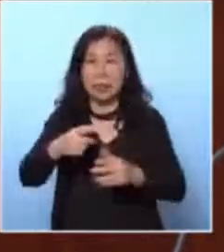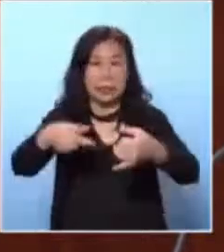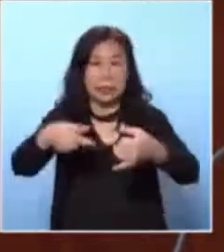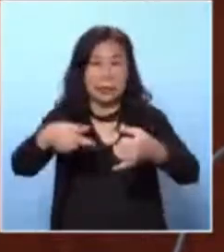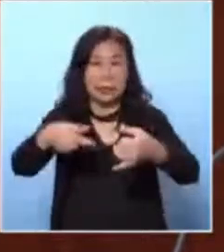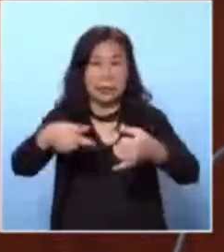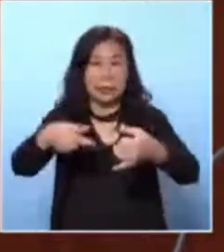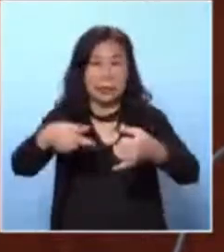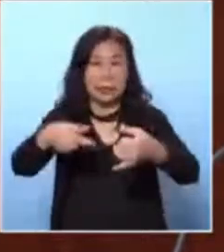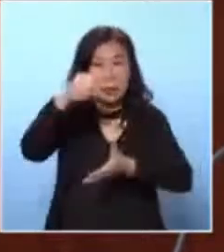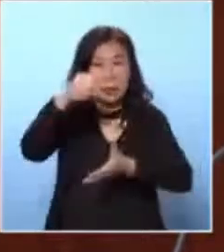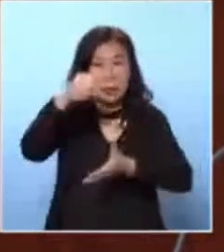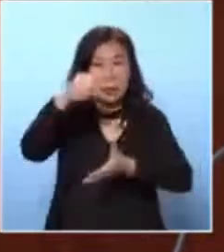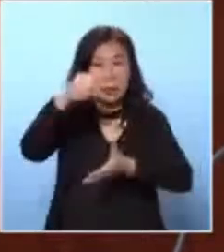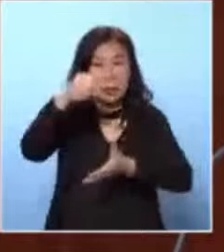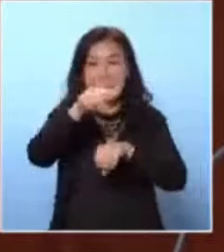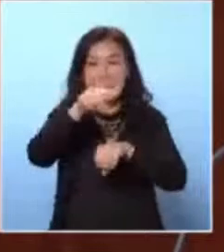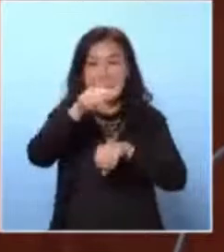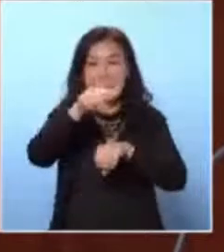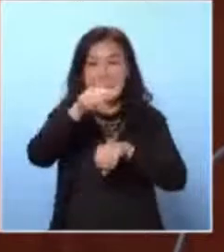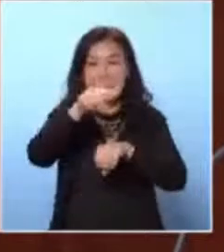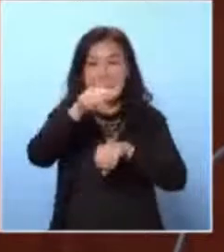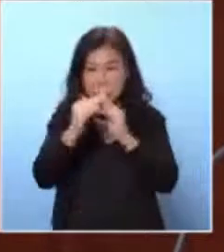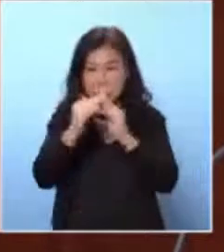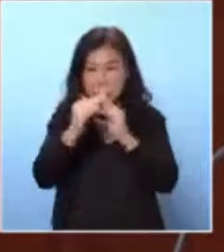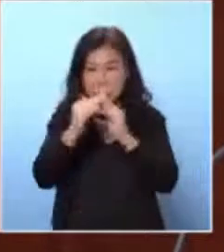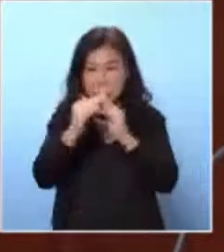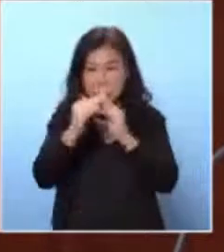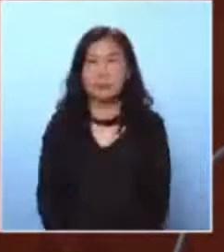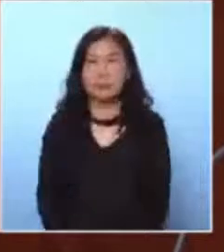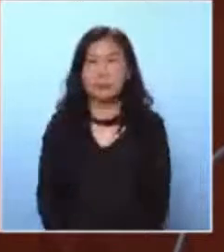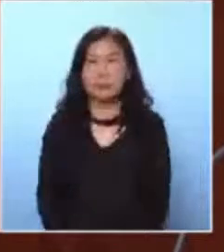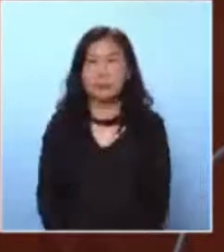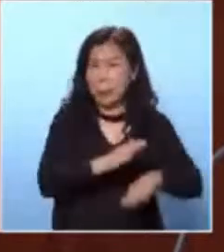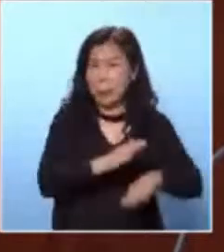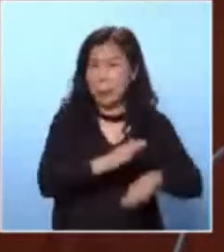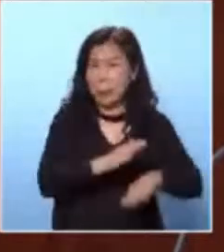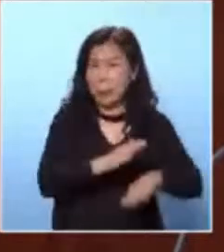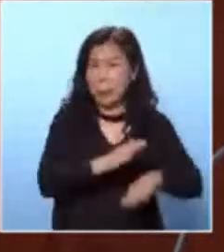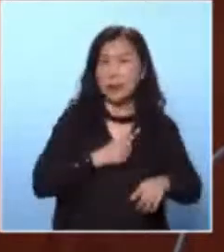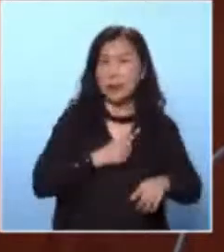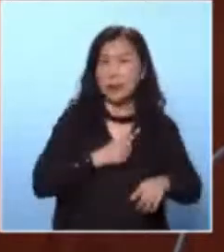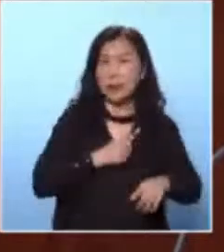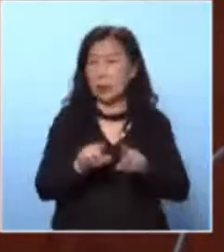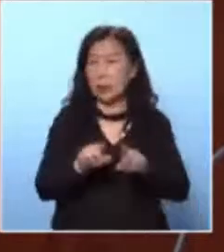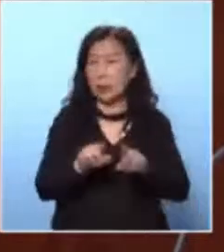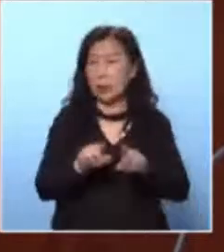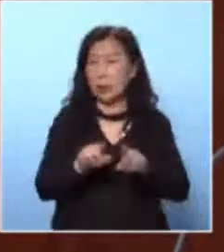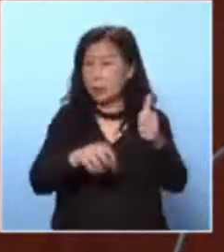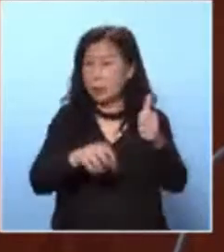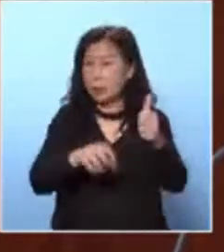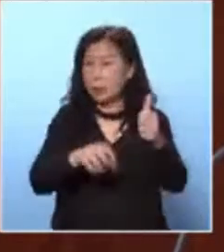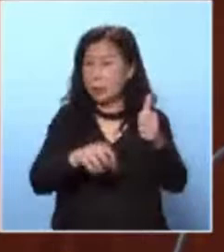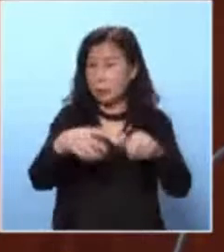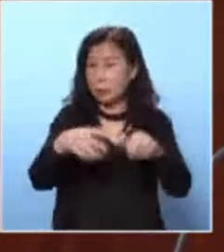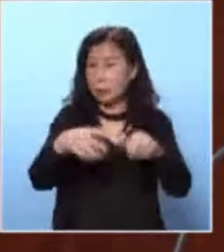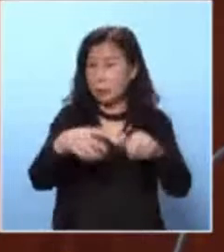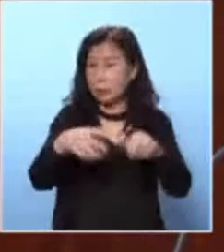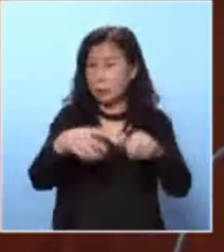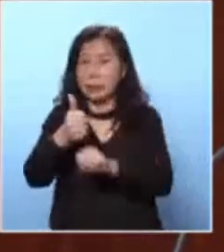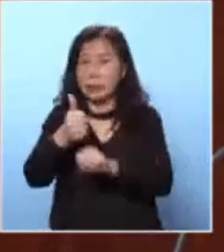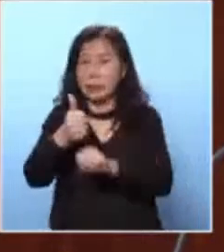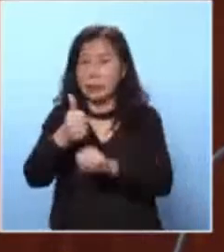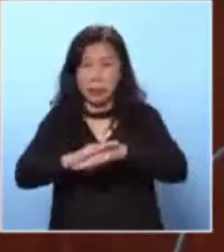professions to provide more incentives for enrollment. We will also set aside a startup fund to support